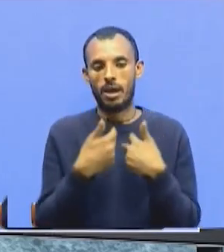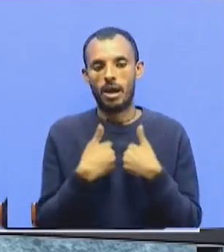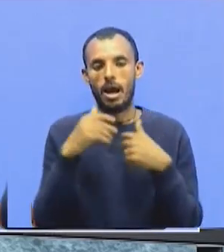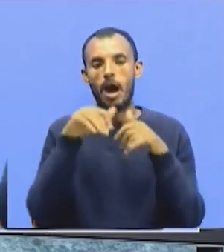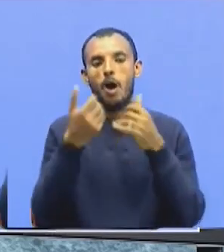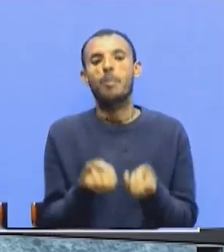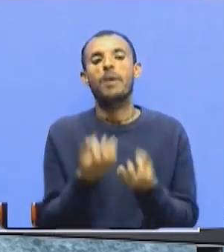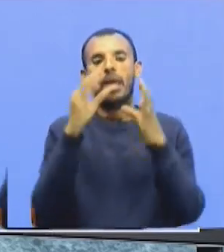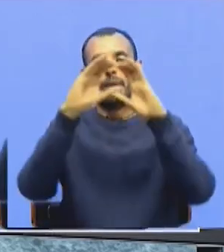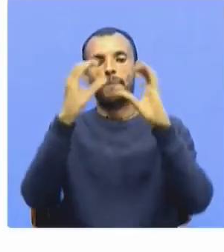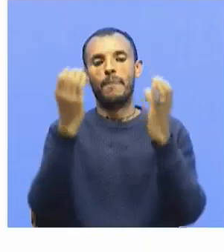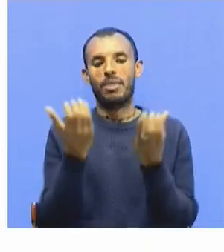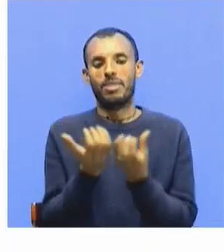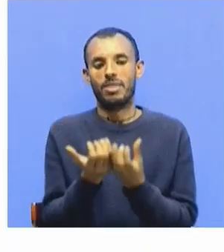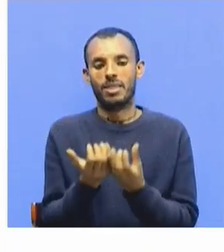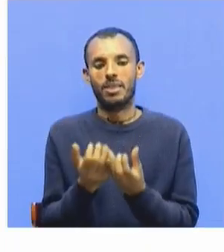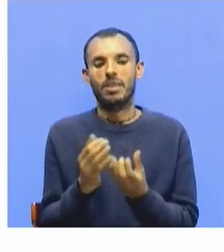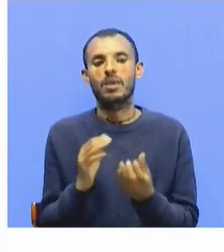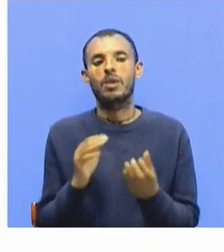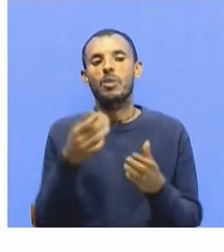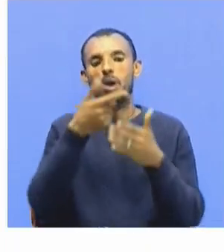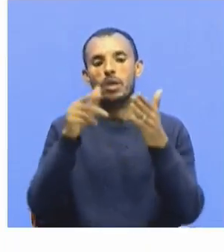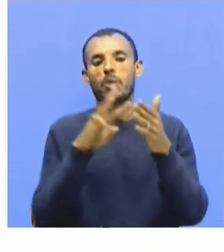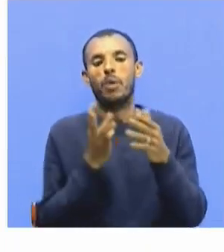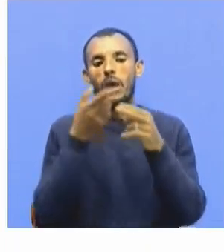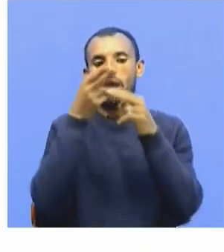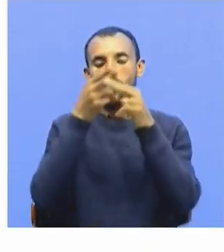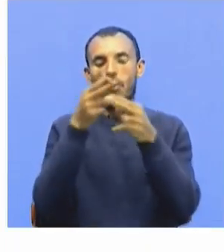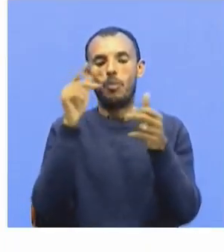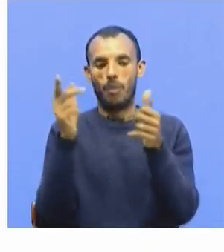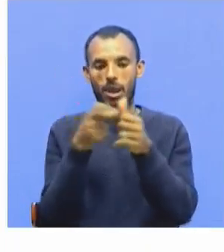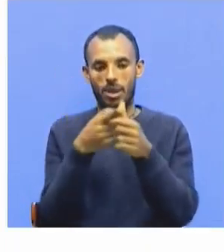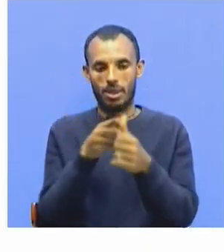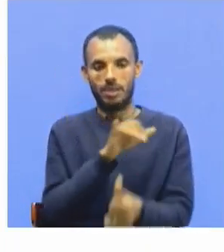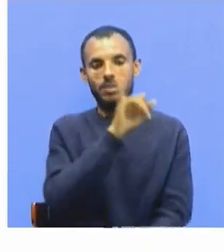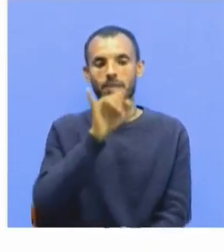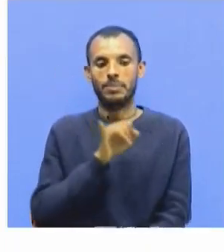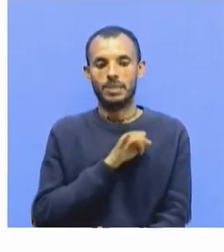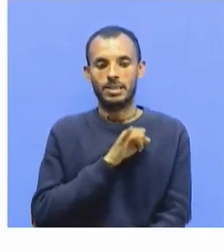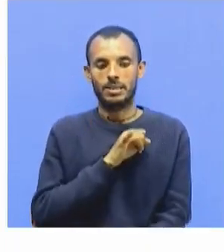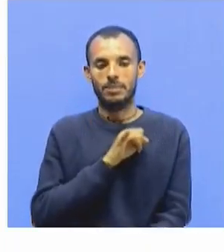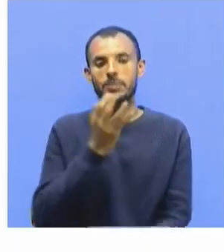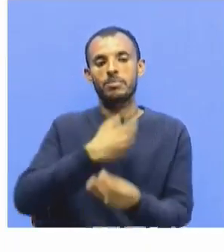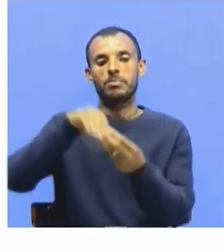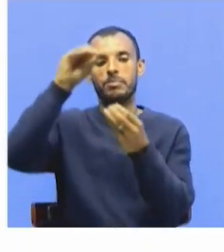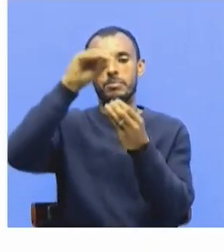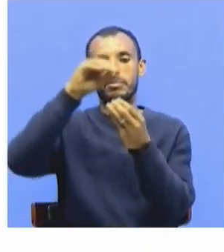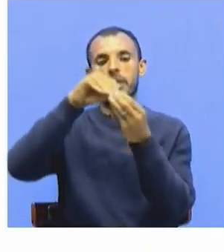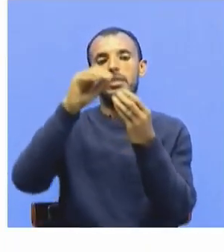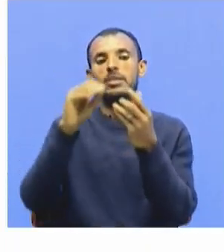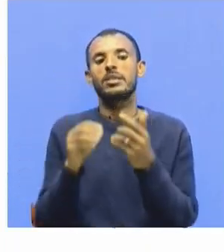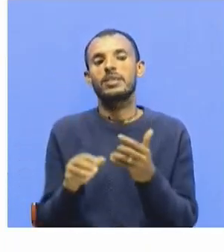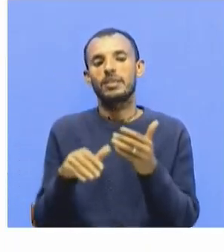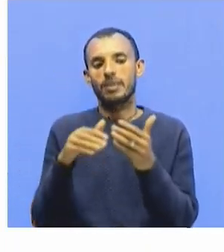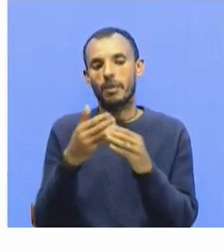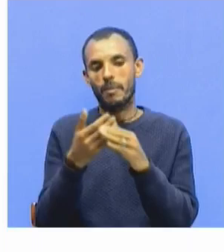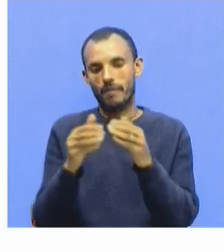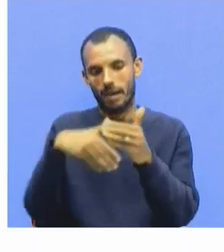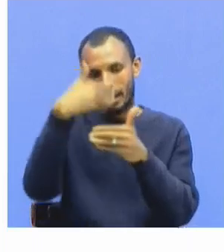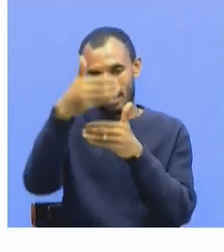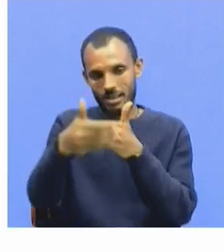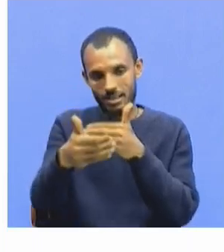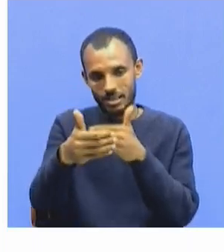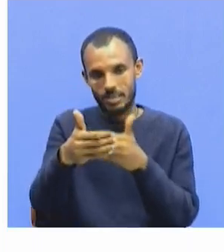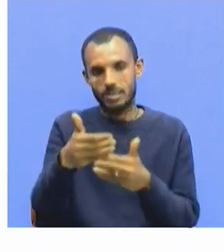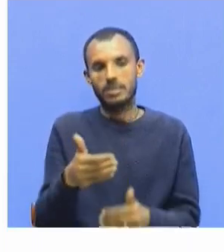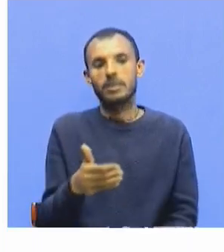many parts? What we call, for example, subject plus what we called before, verb.